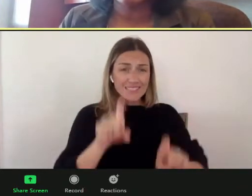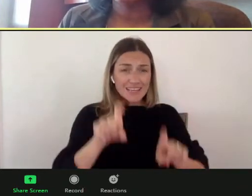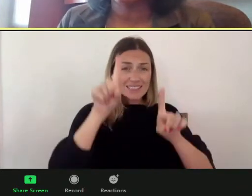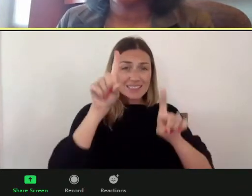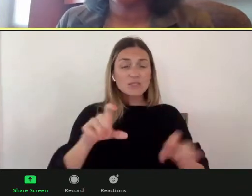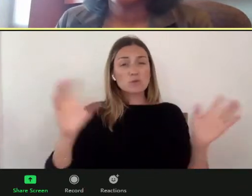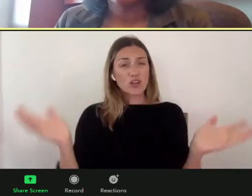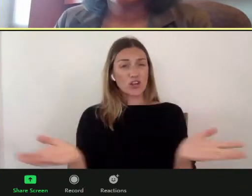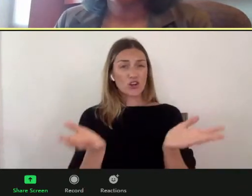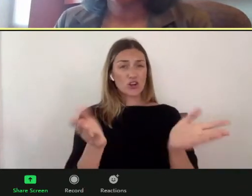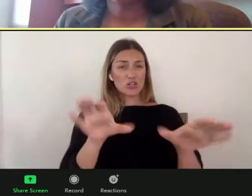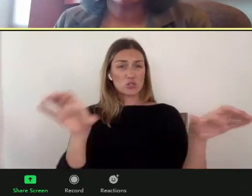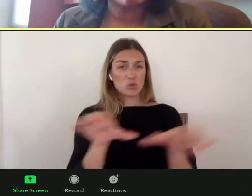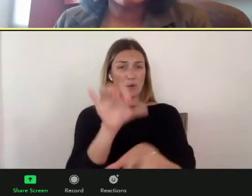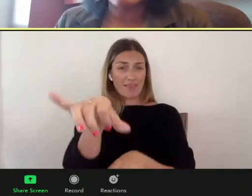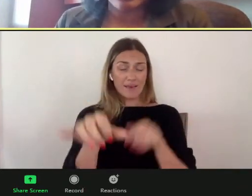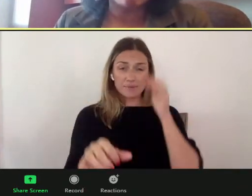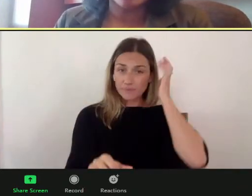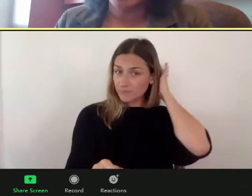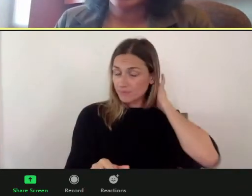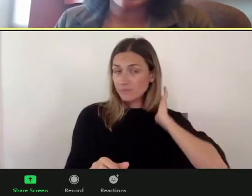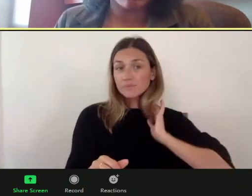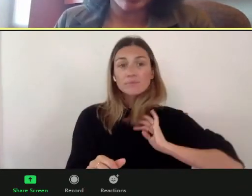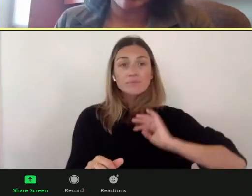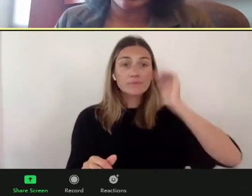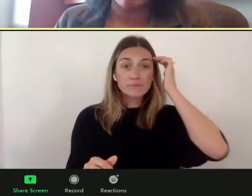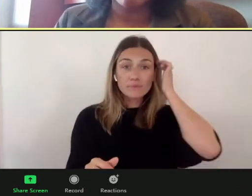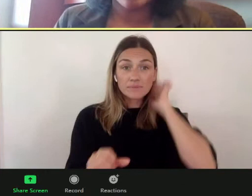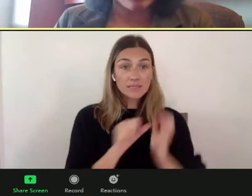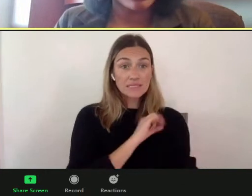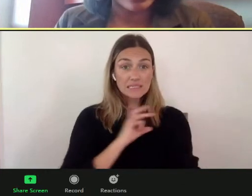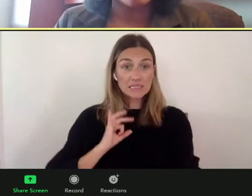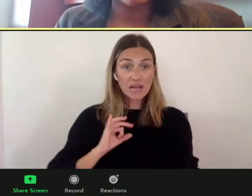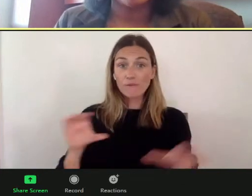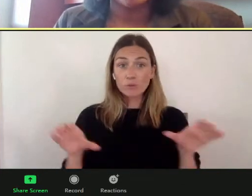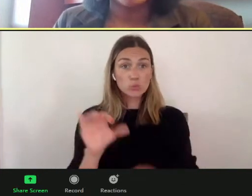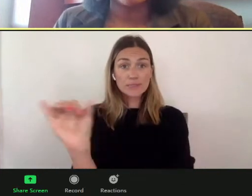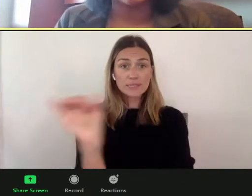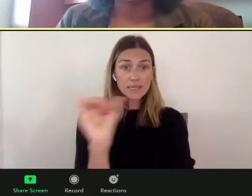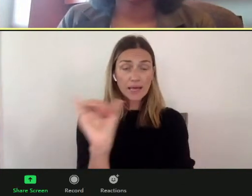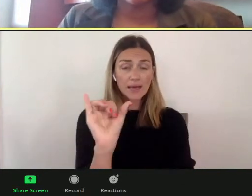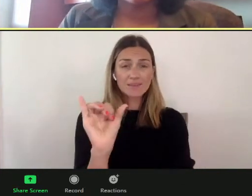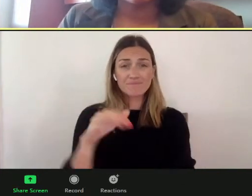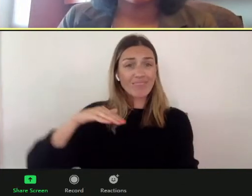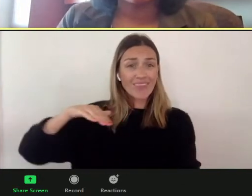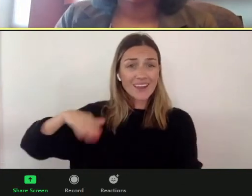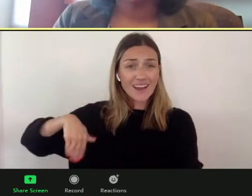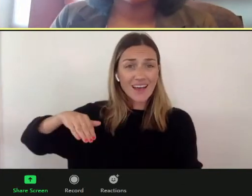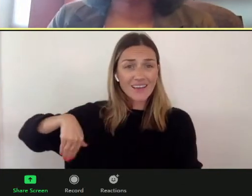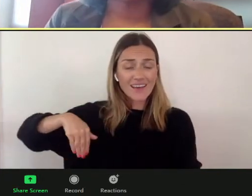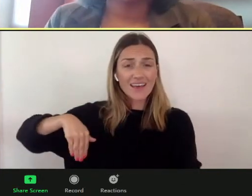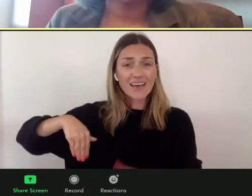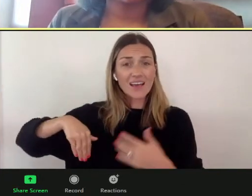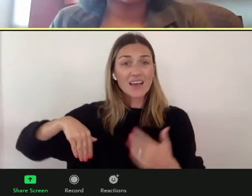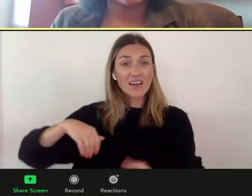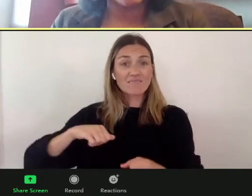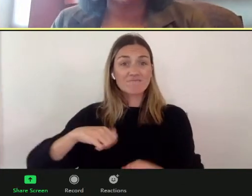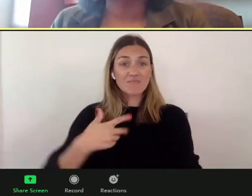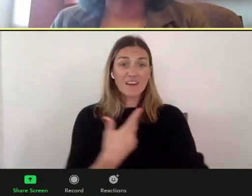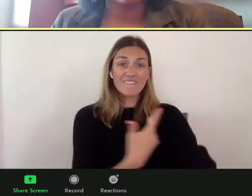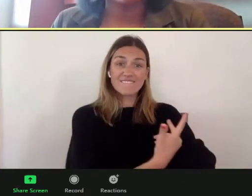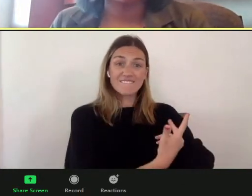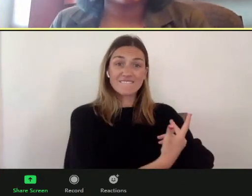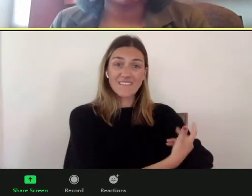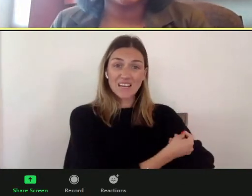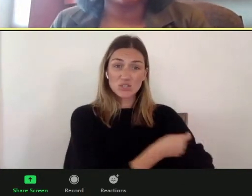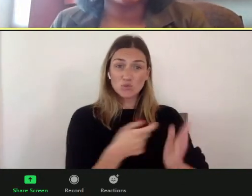to happen as well. In terms of our staff, we're doing the same thing with them. We haven't gotten to a point yet where the vaccination is required,